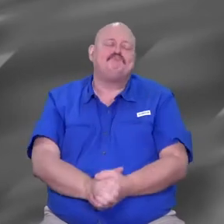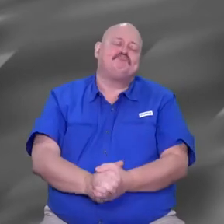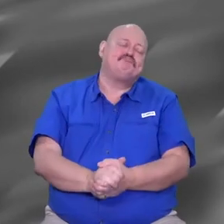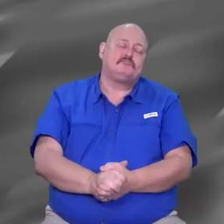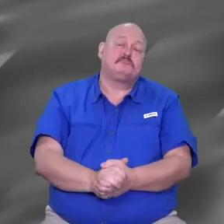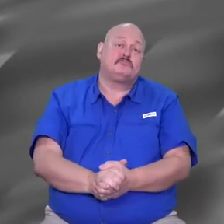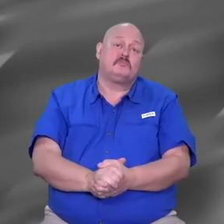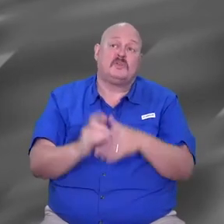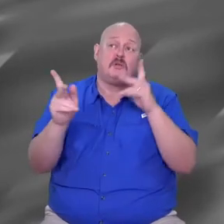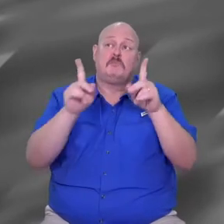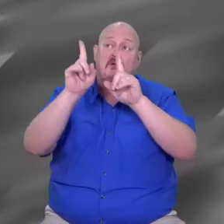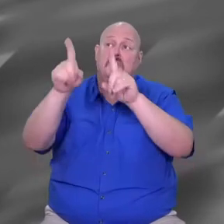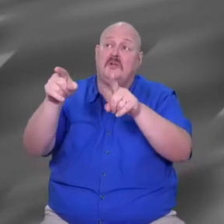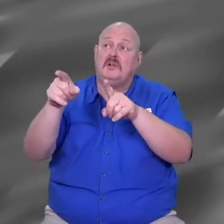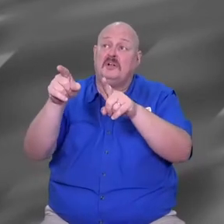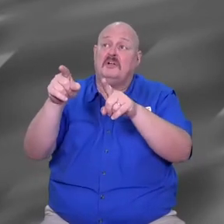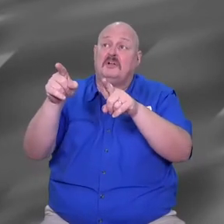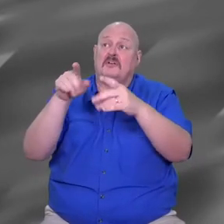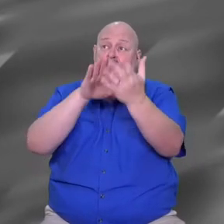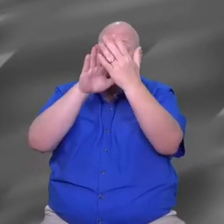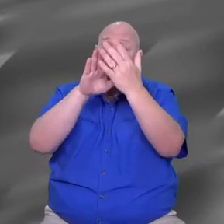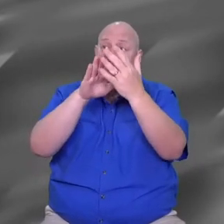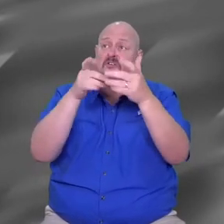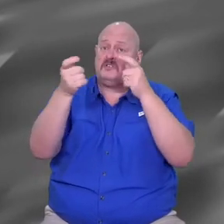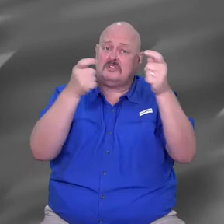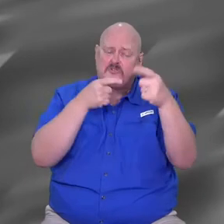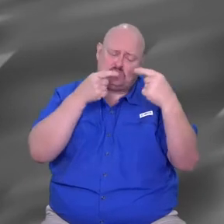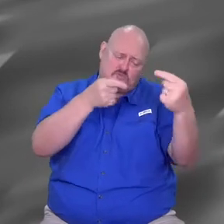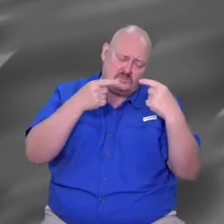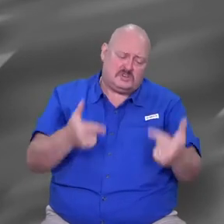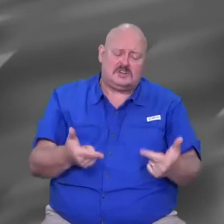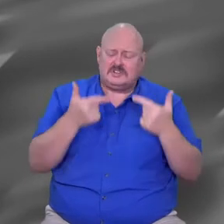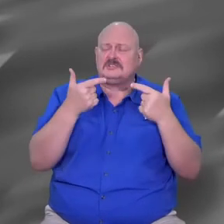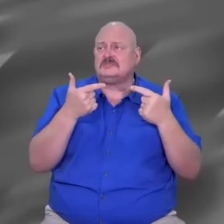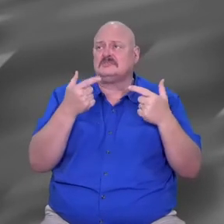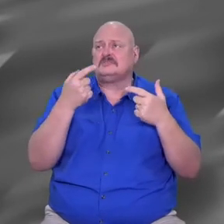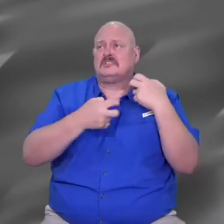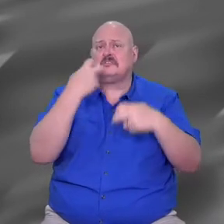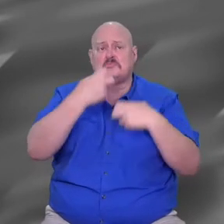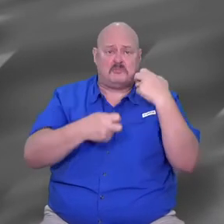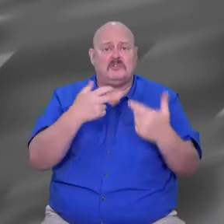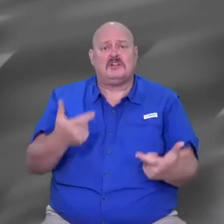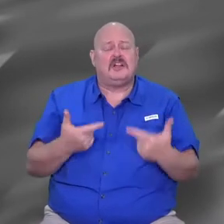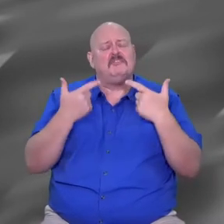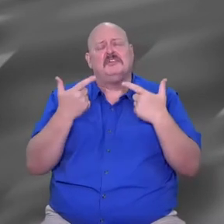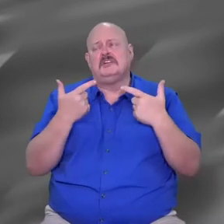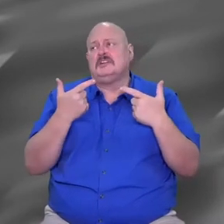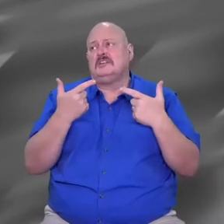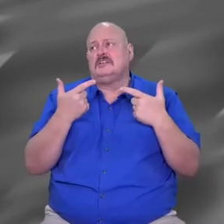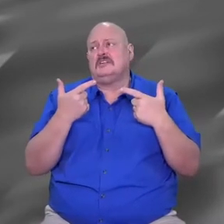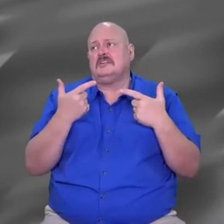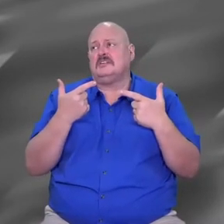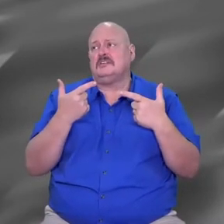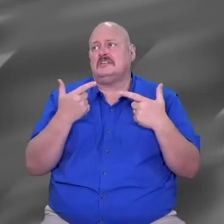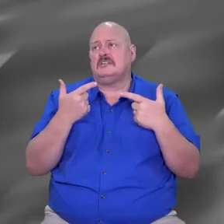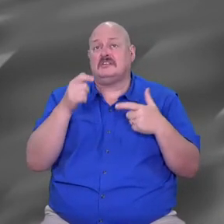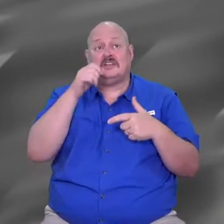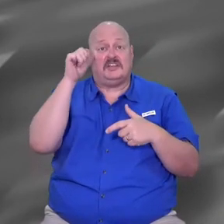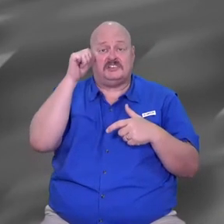And when people come into my presence and they're dealing with the struggles of life, the difficulties of life. You know, just